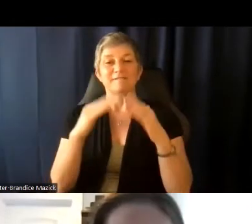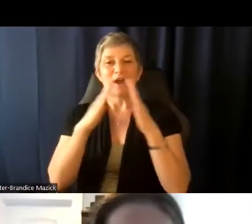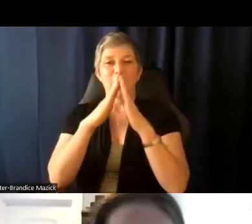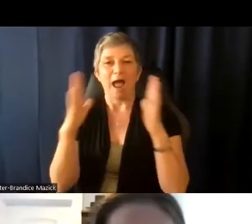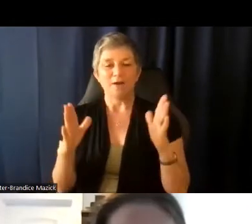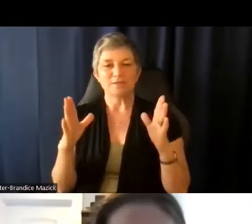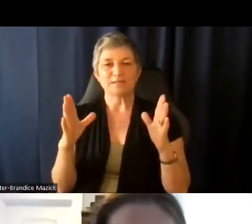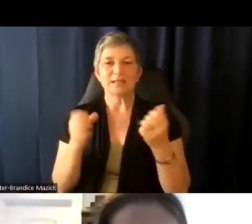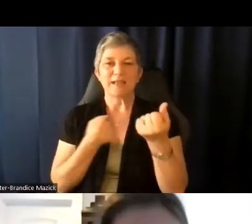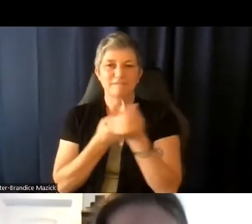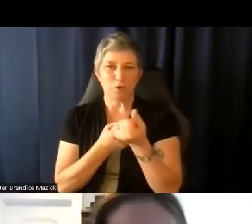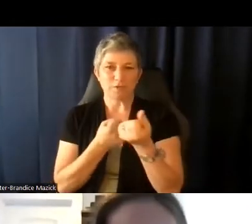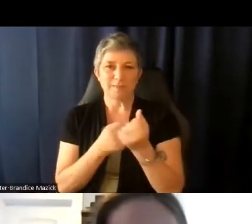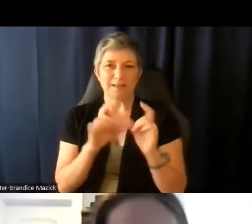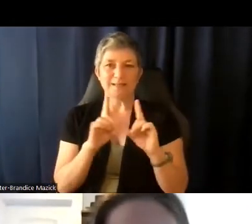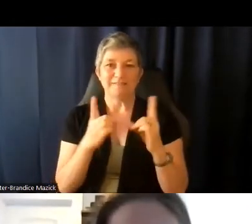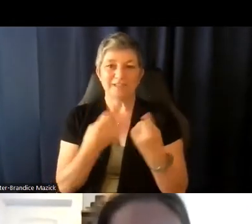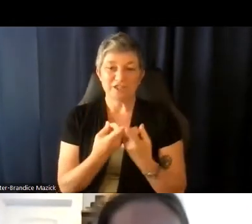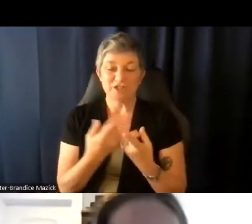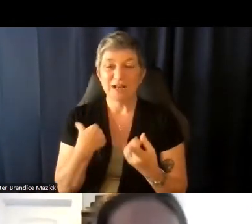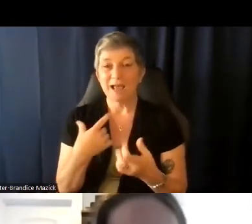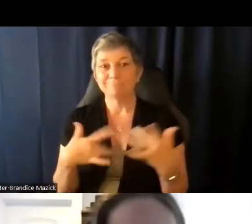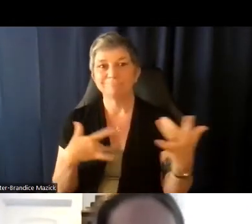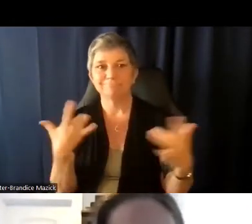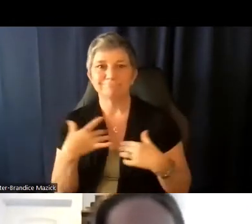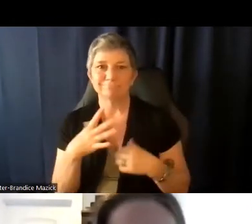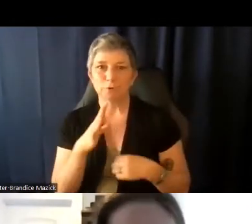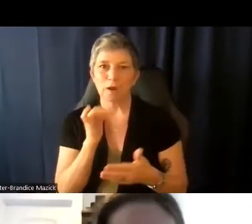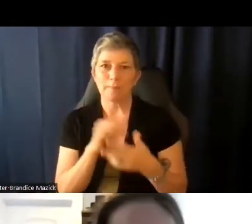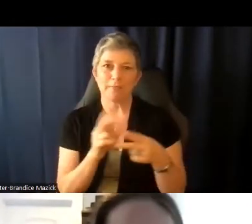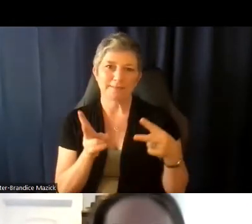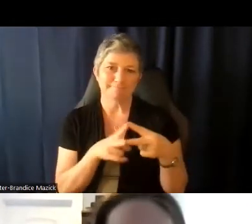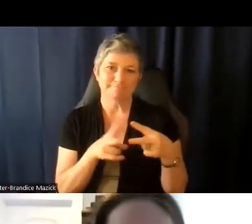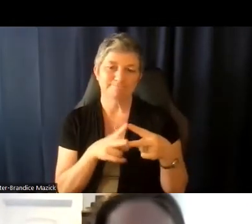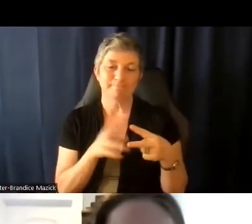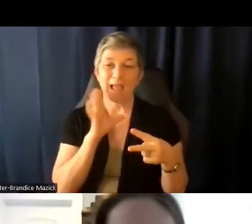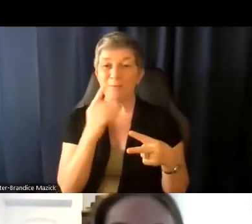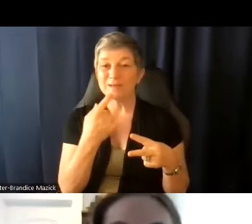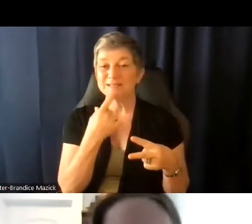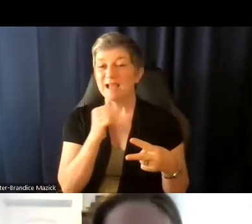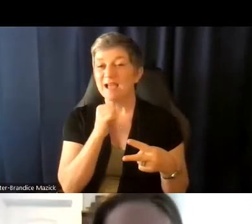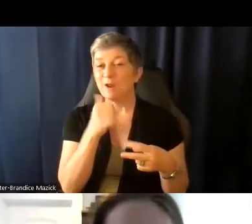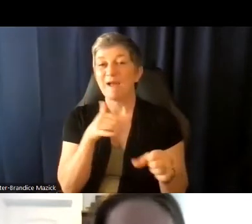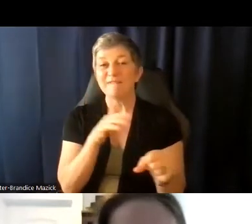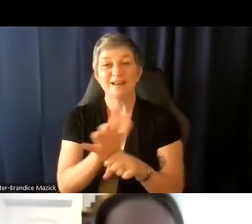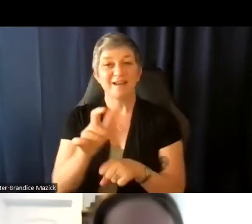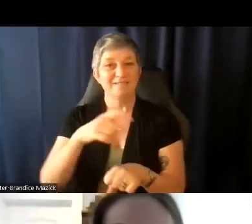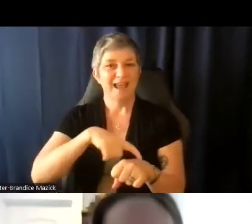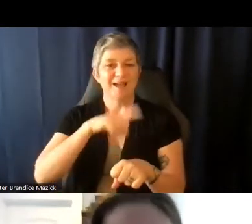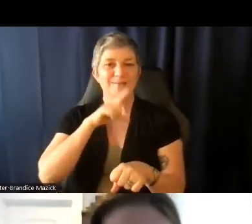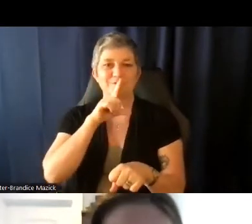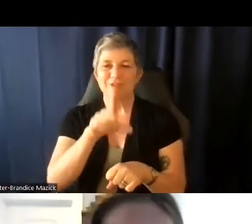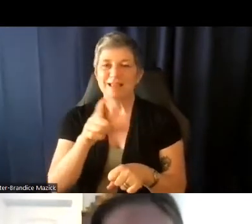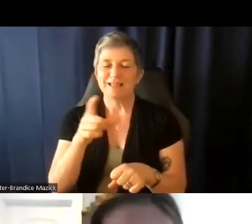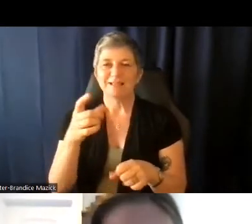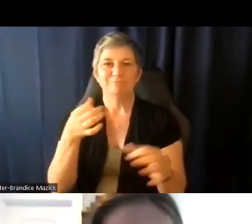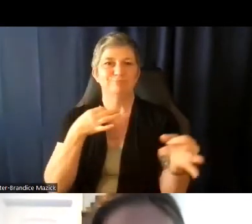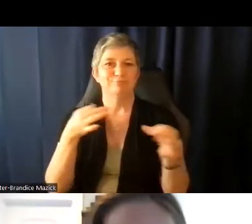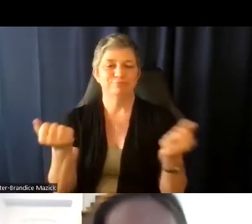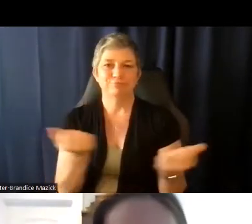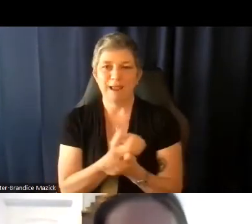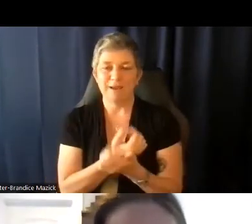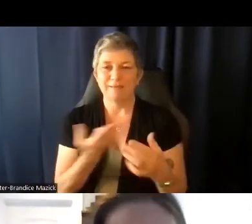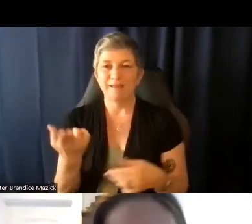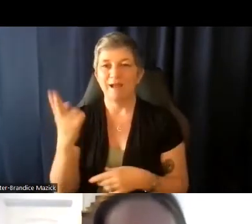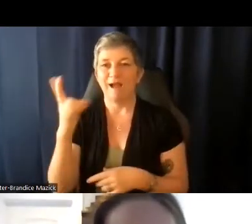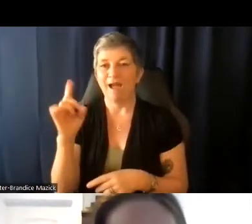I'm very excited to talk about these two topics. I will say I don't have enough time to say everything that HUD has